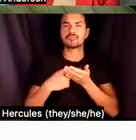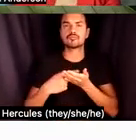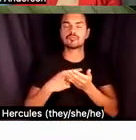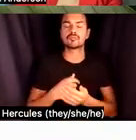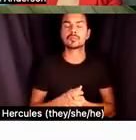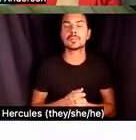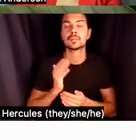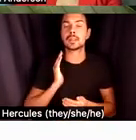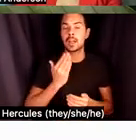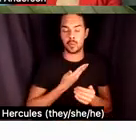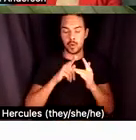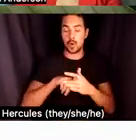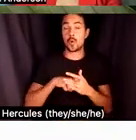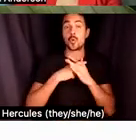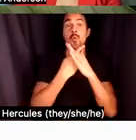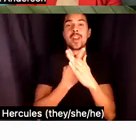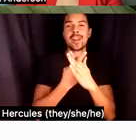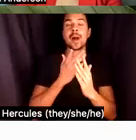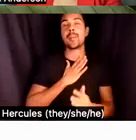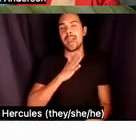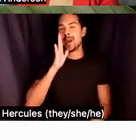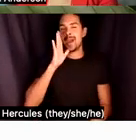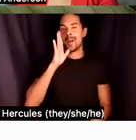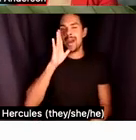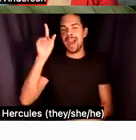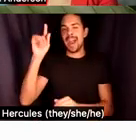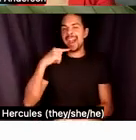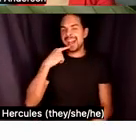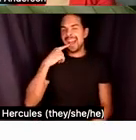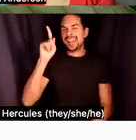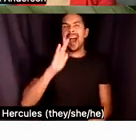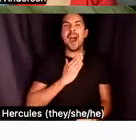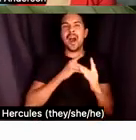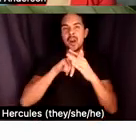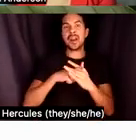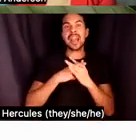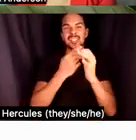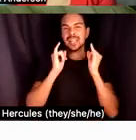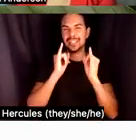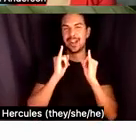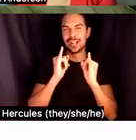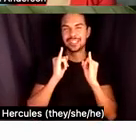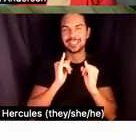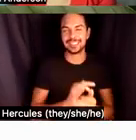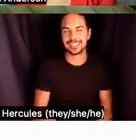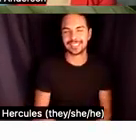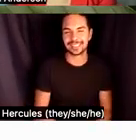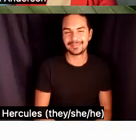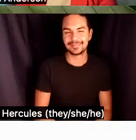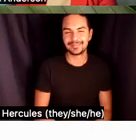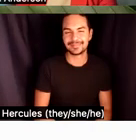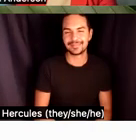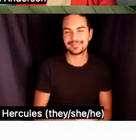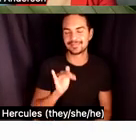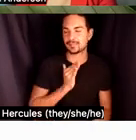original instructions, is how my mom describes it, our original instructions, I feel like that's kind